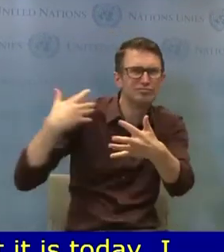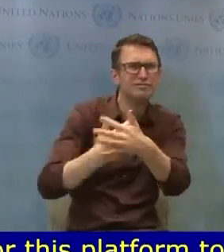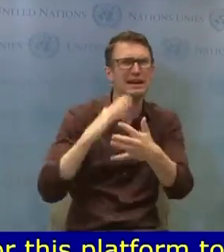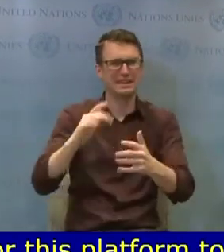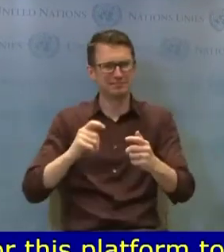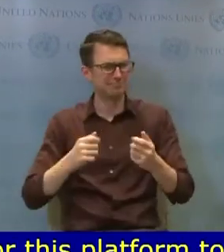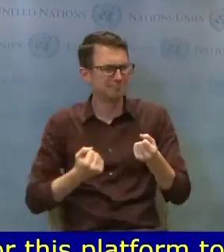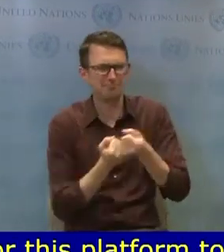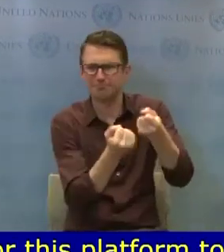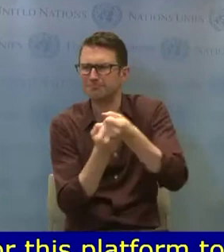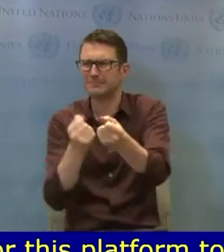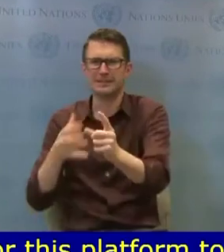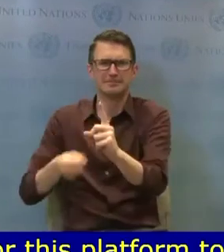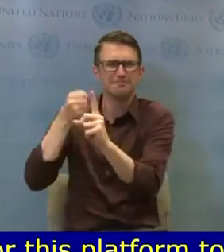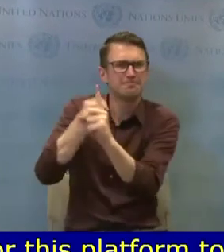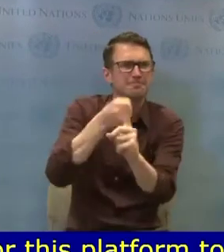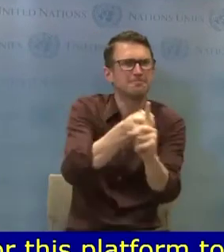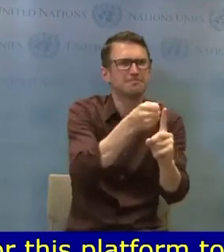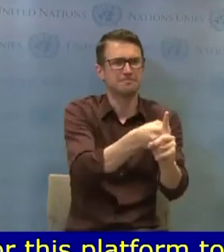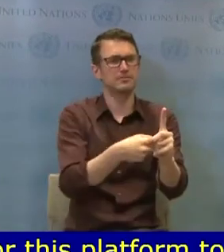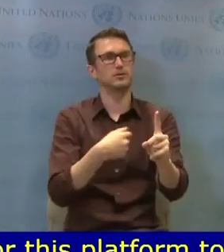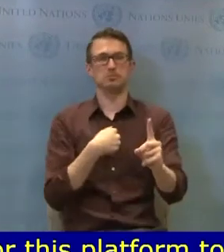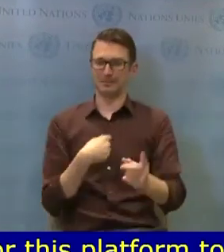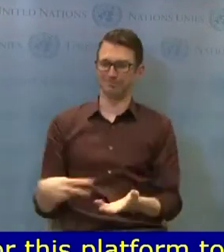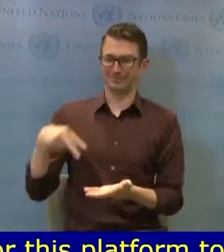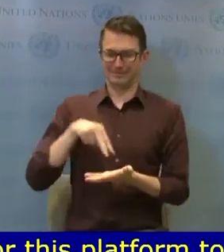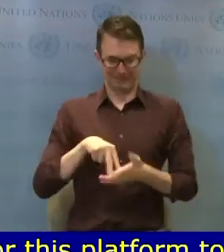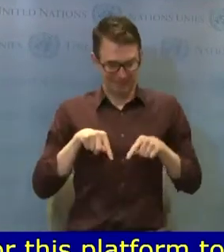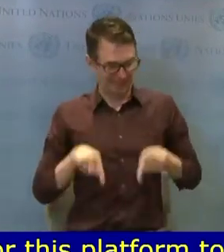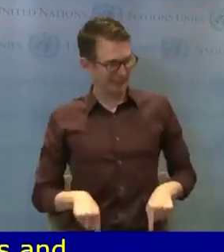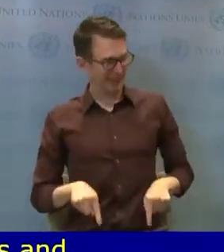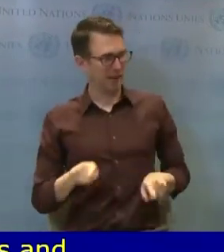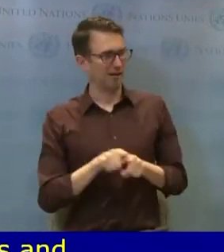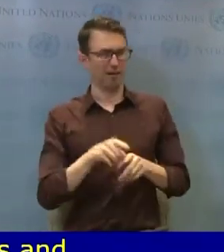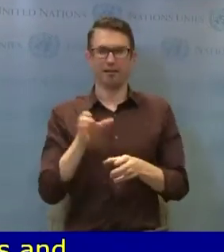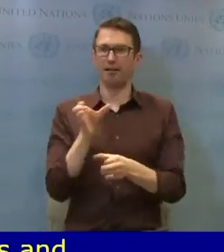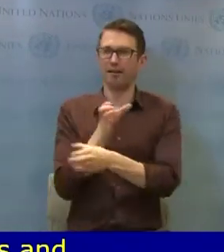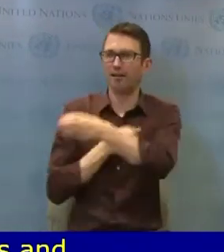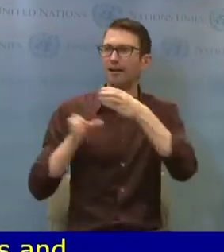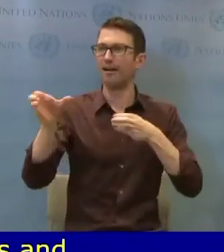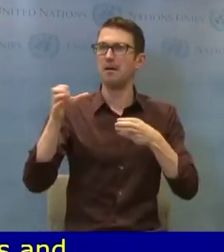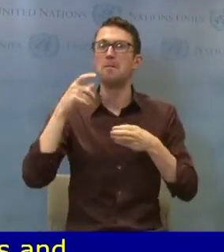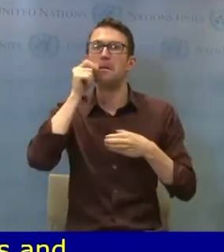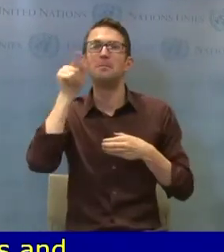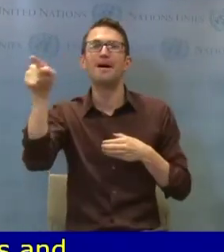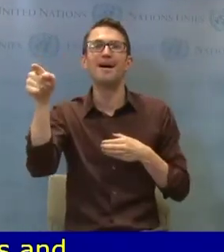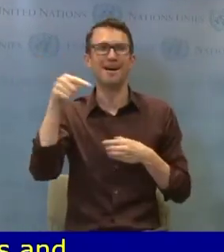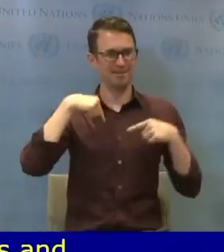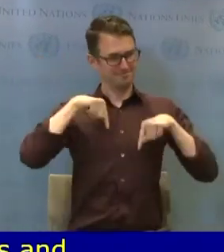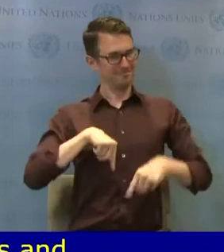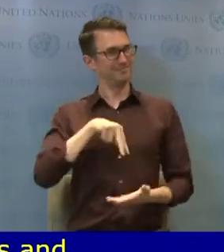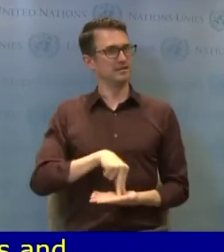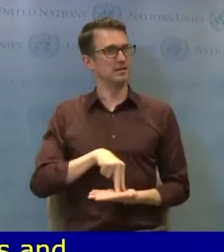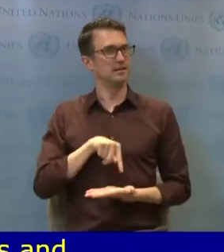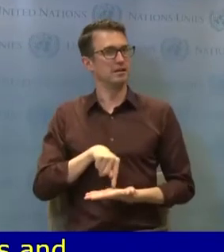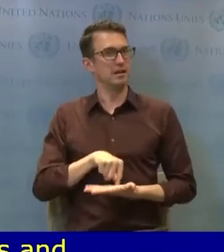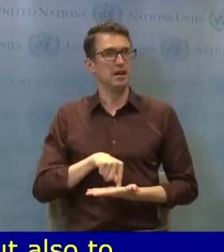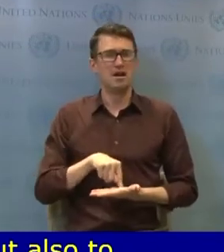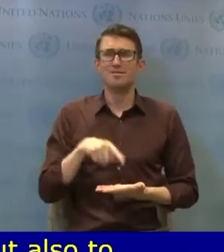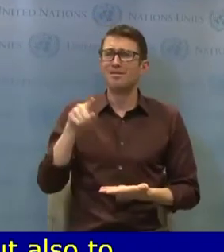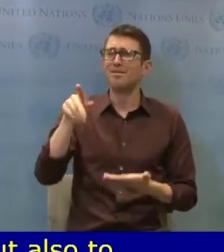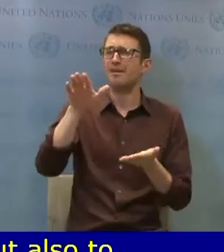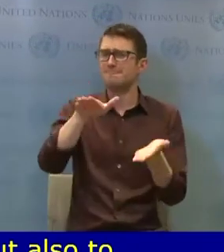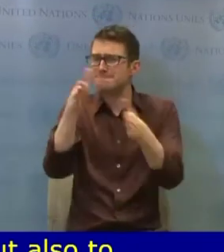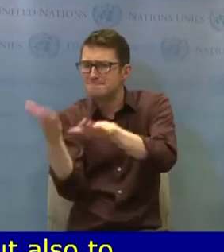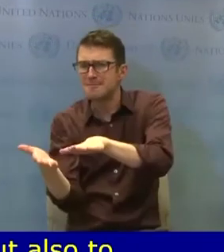ago. Although my father's fate is tragic, his legacy lives on. His leadership ultimately helped to shift